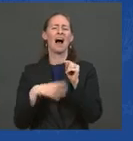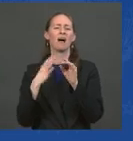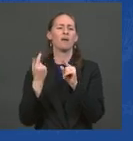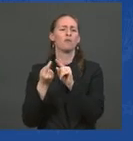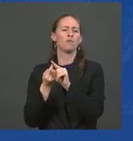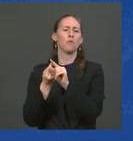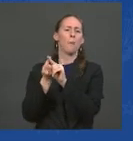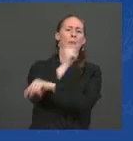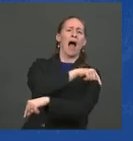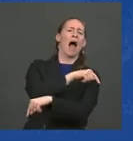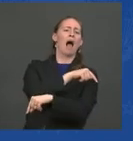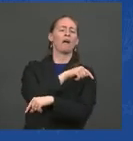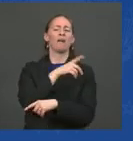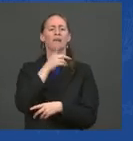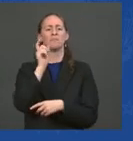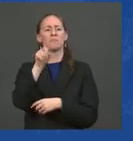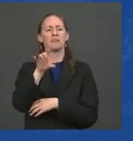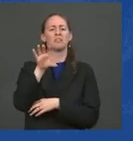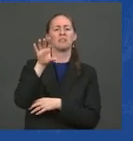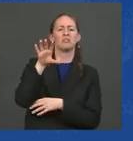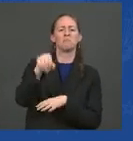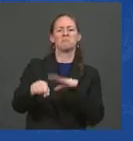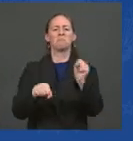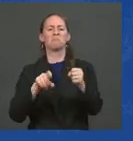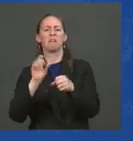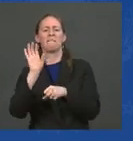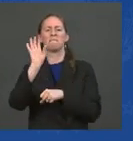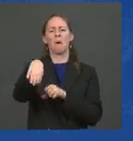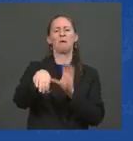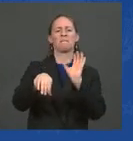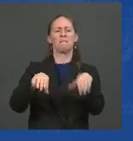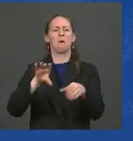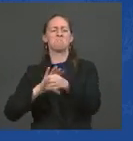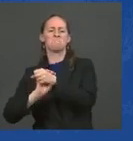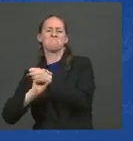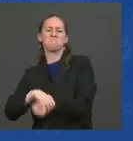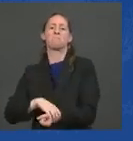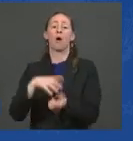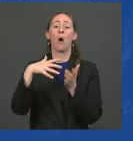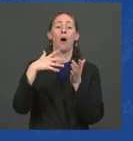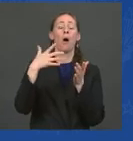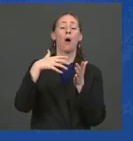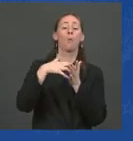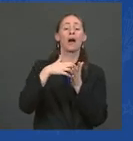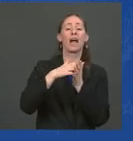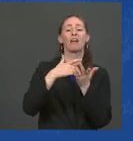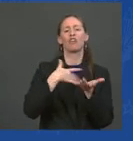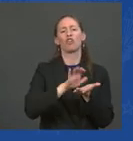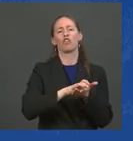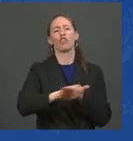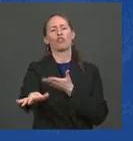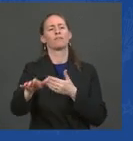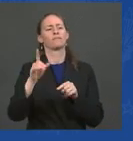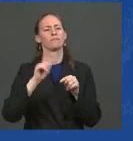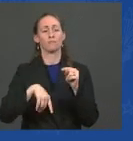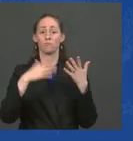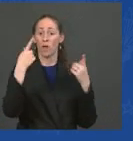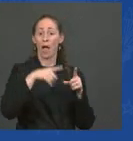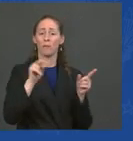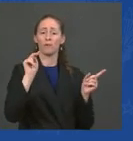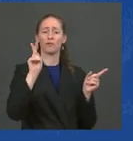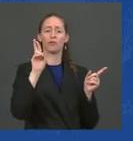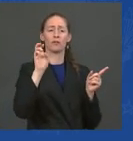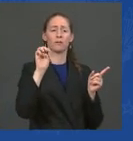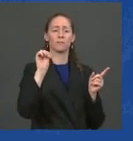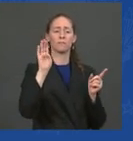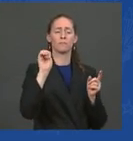nations abuse weak or oppress individual rights with impunity. Nuremberg forced us to look closely